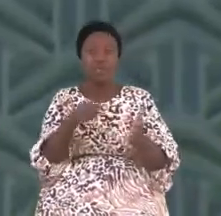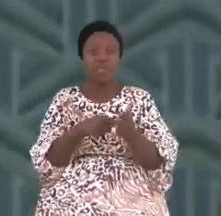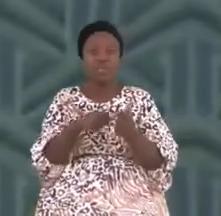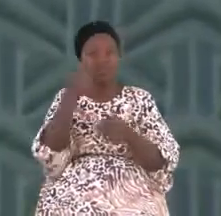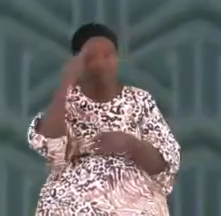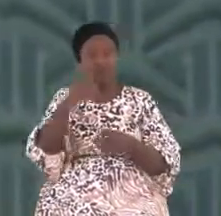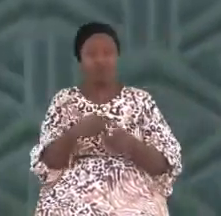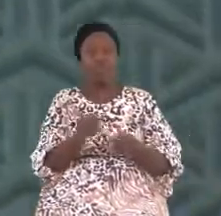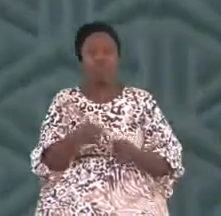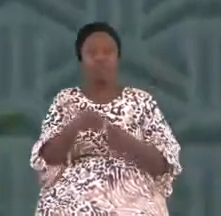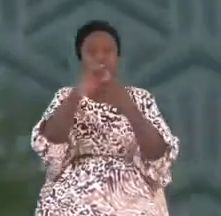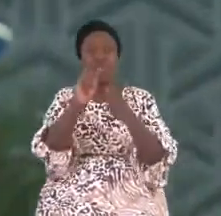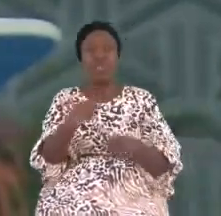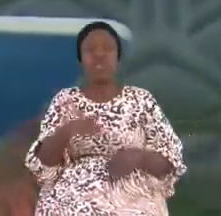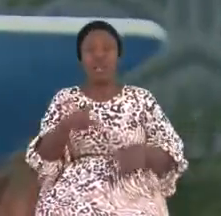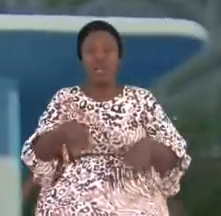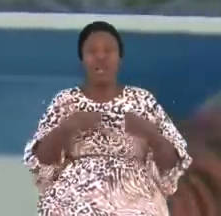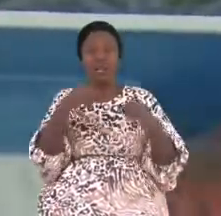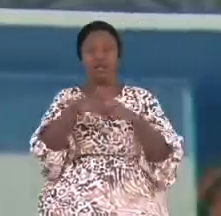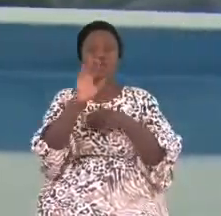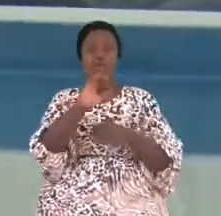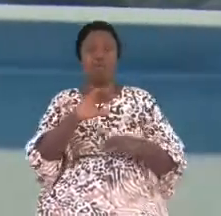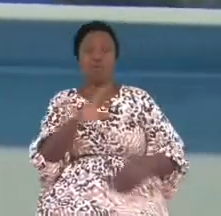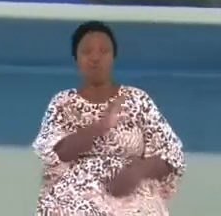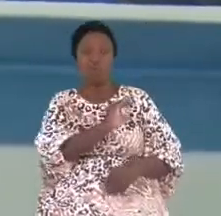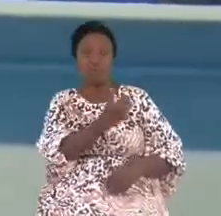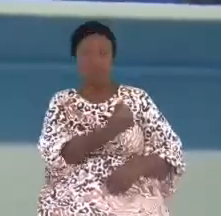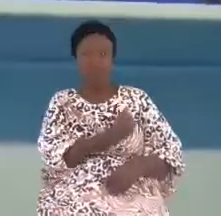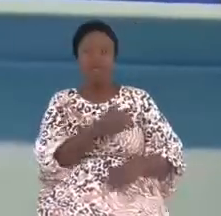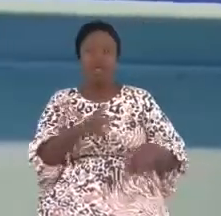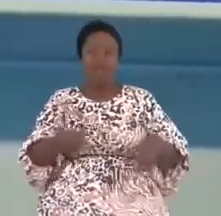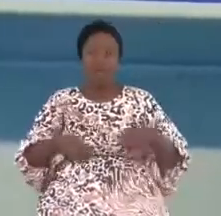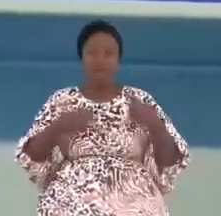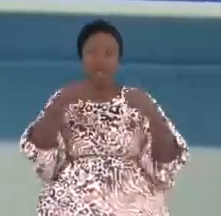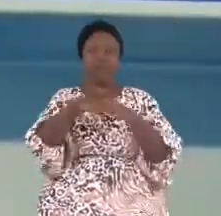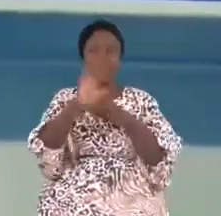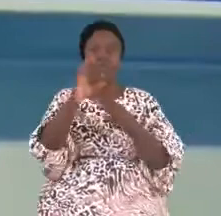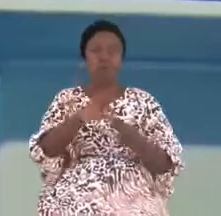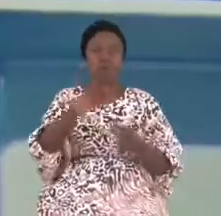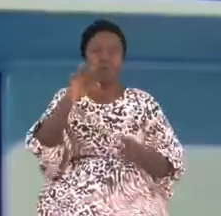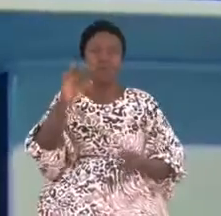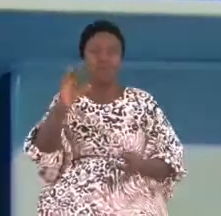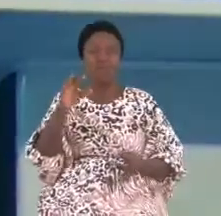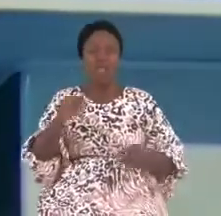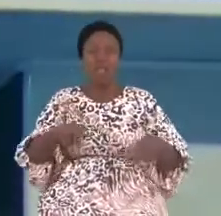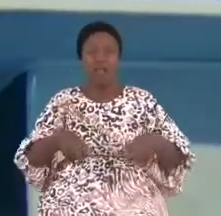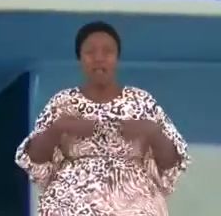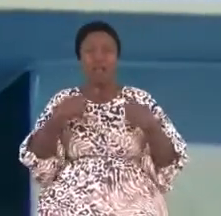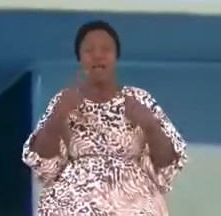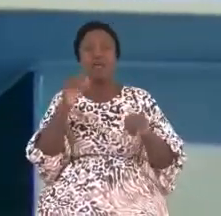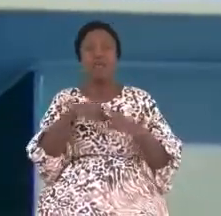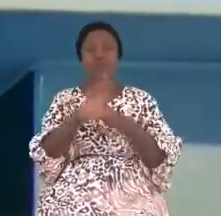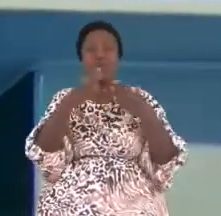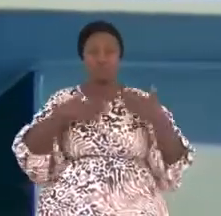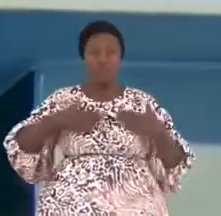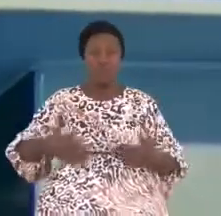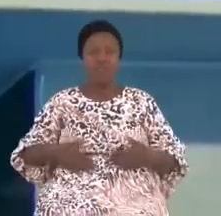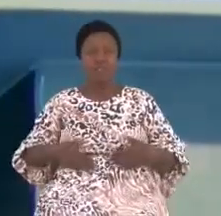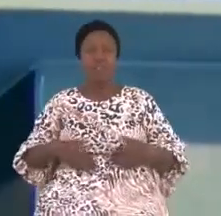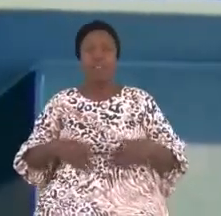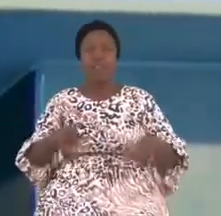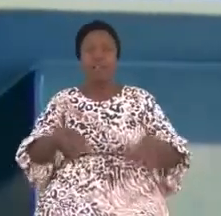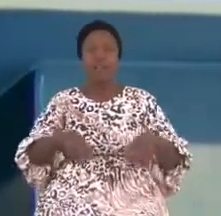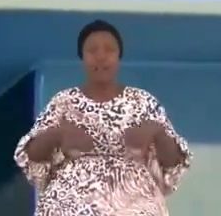life in your soul life in your spirit life in your body